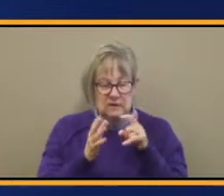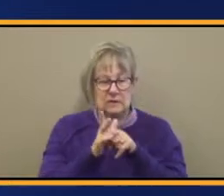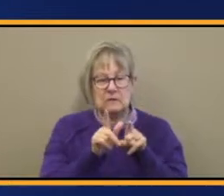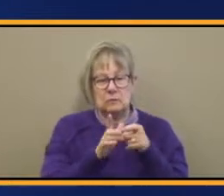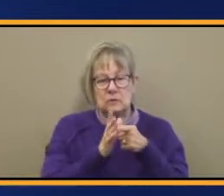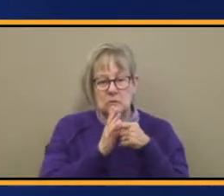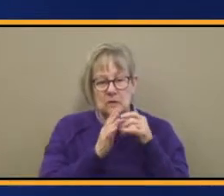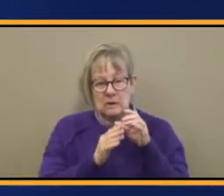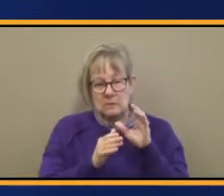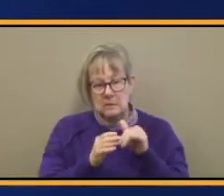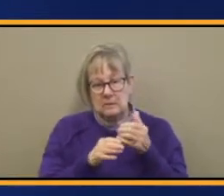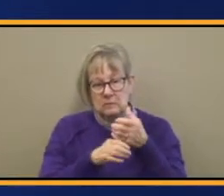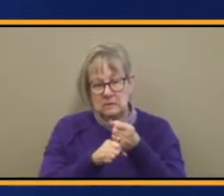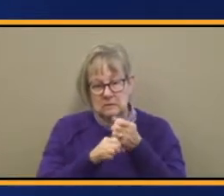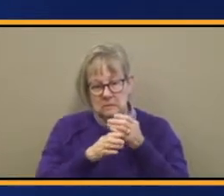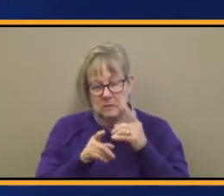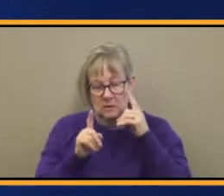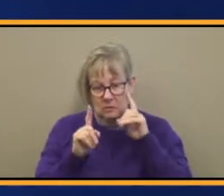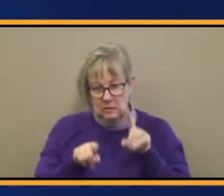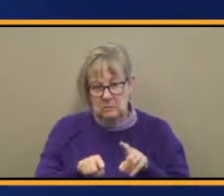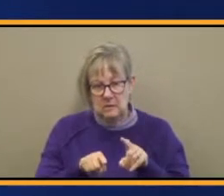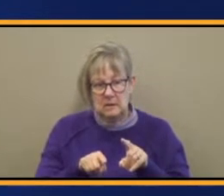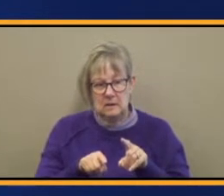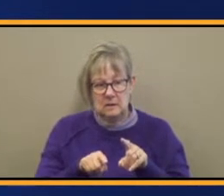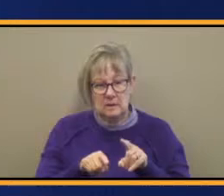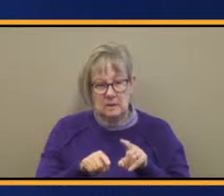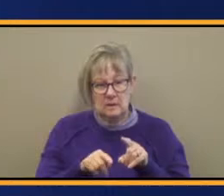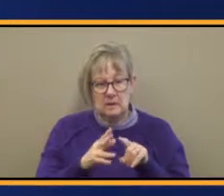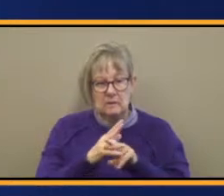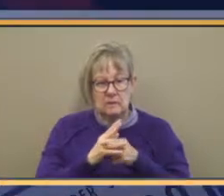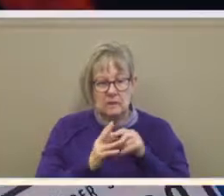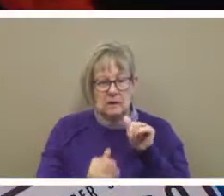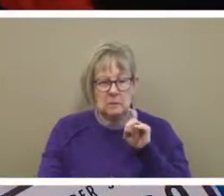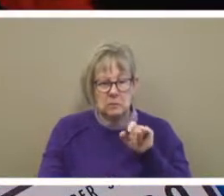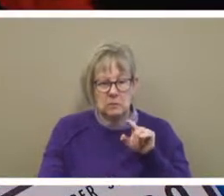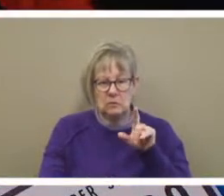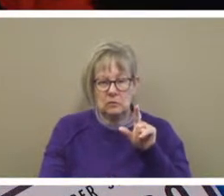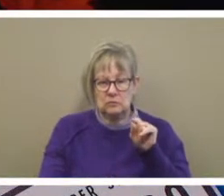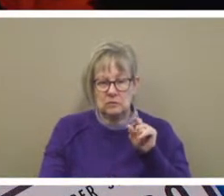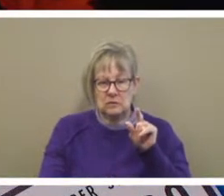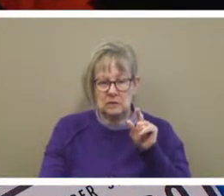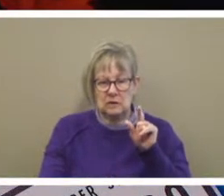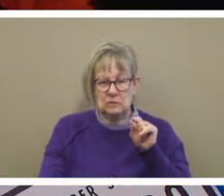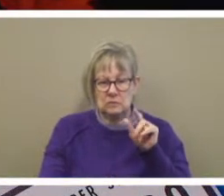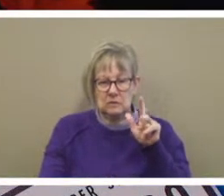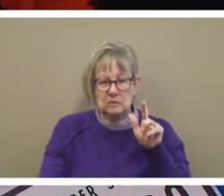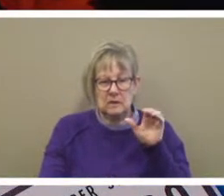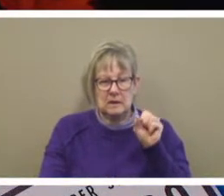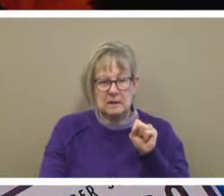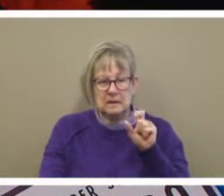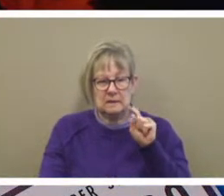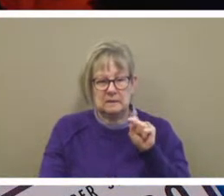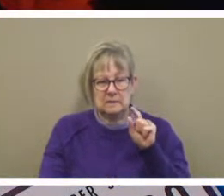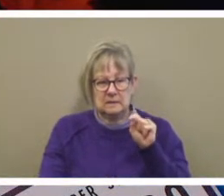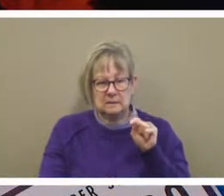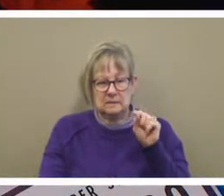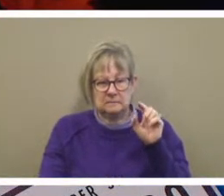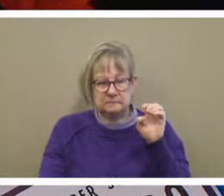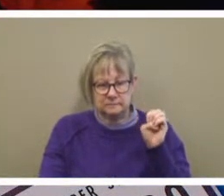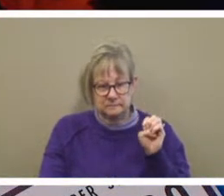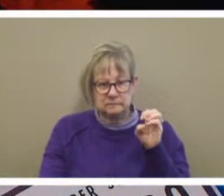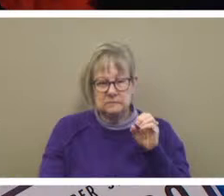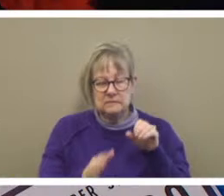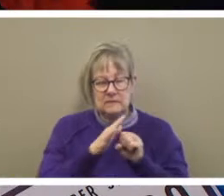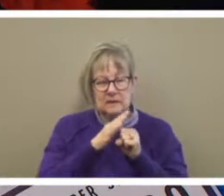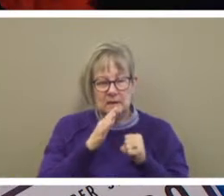ARPA subrecipient agreement executed April of 2023. The STTE Foundation is a local nonprofit whose mission